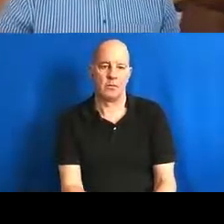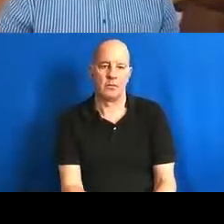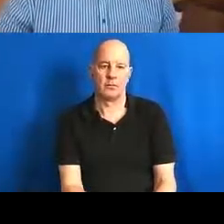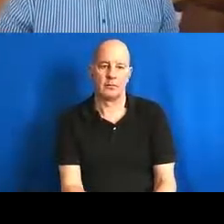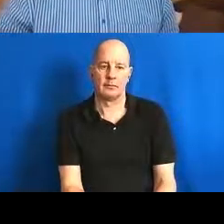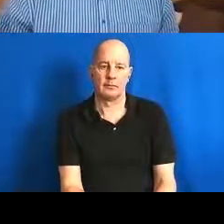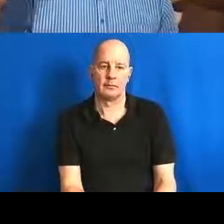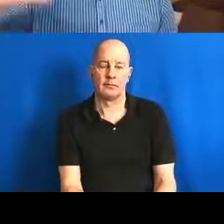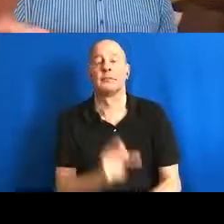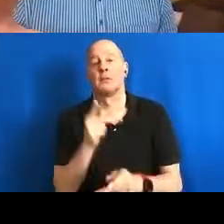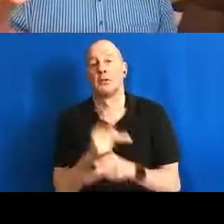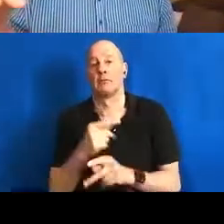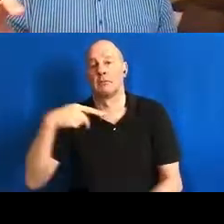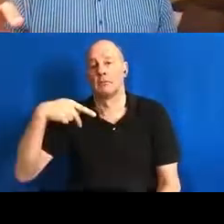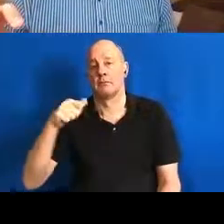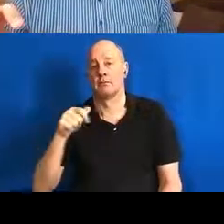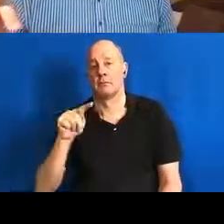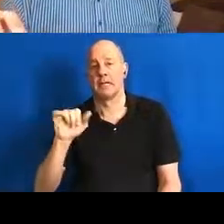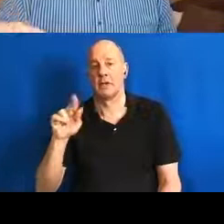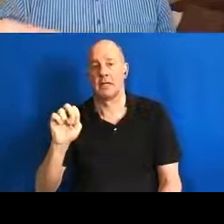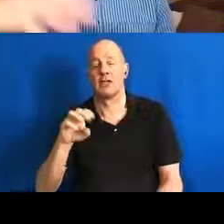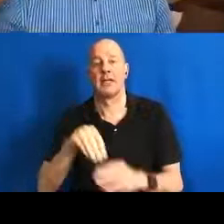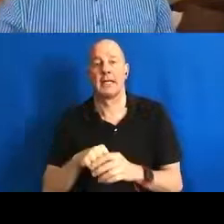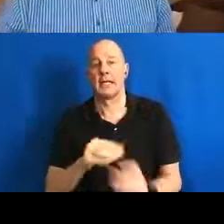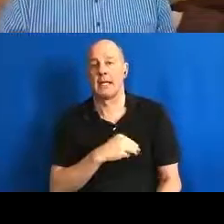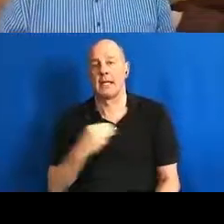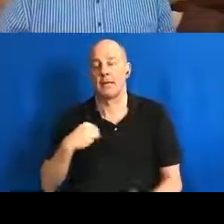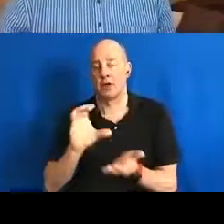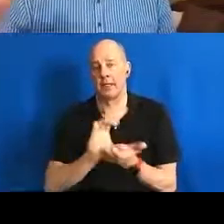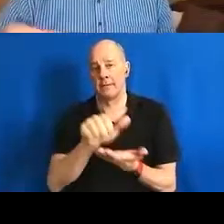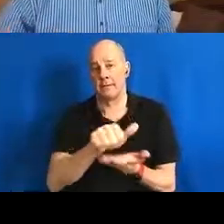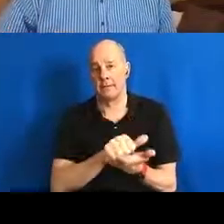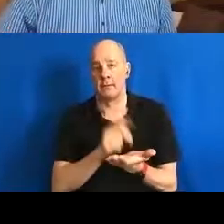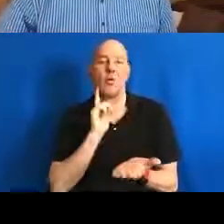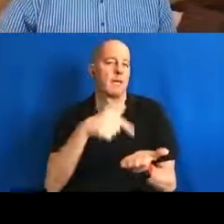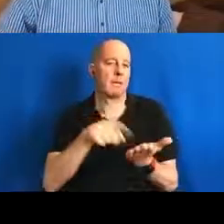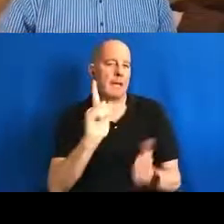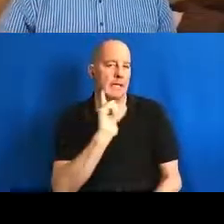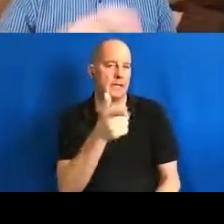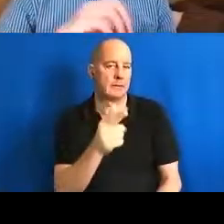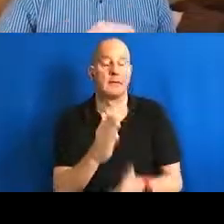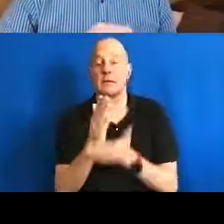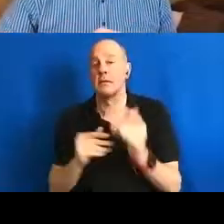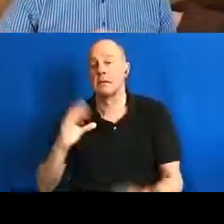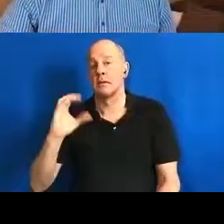retained patronage that's in the member capital accounts will be paid out later. So some cooperatives, they'll write into their bylaws